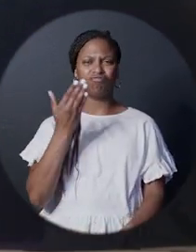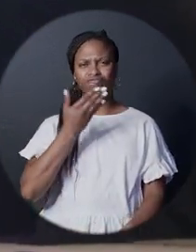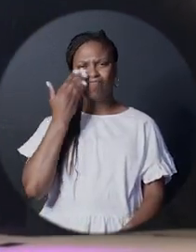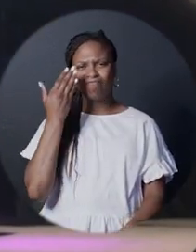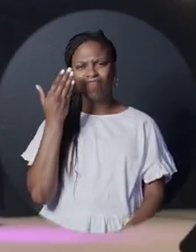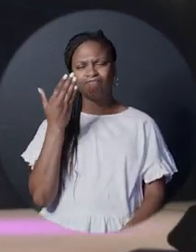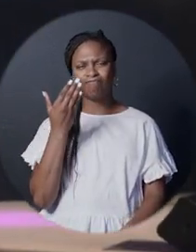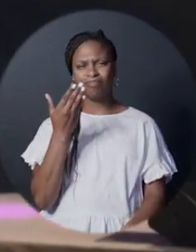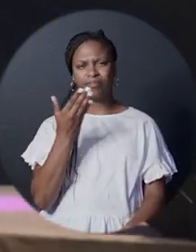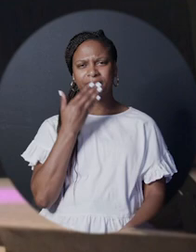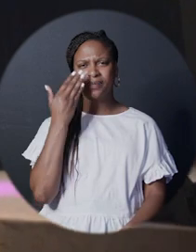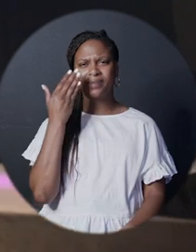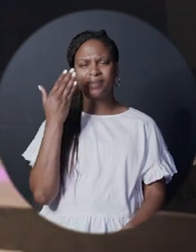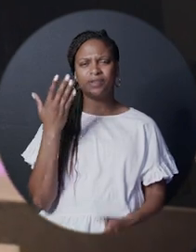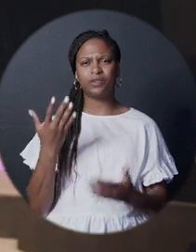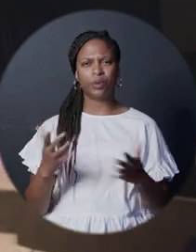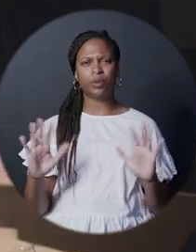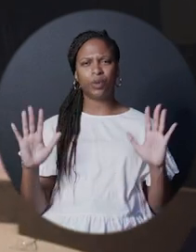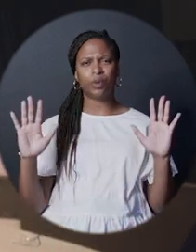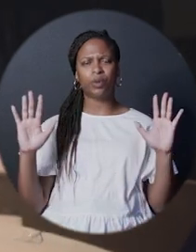like a fragrance